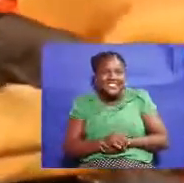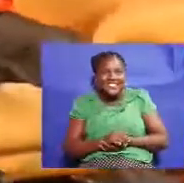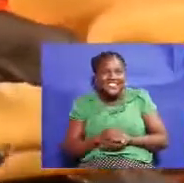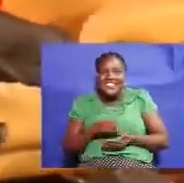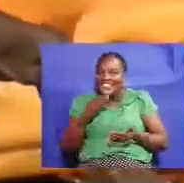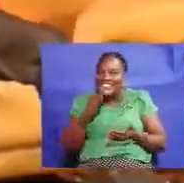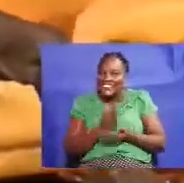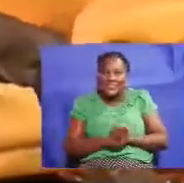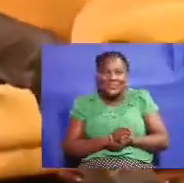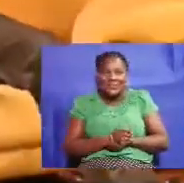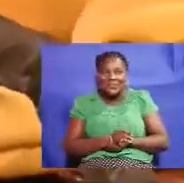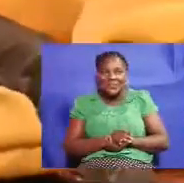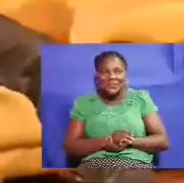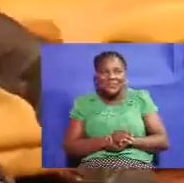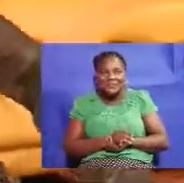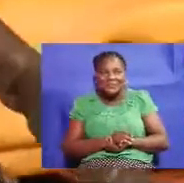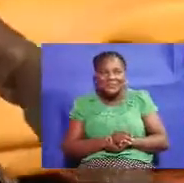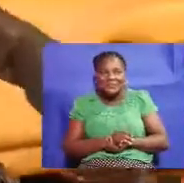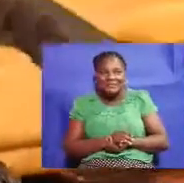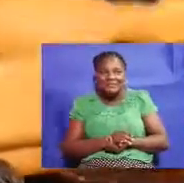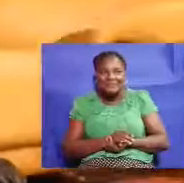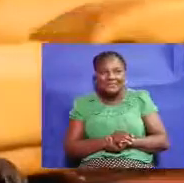That's so beautiful. I got you there.